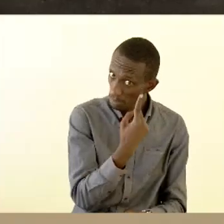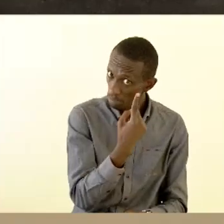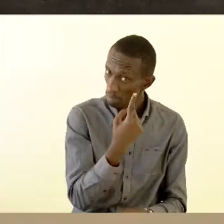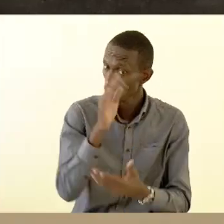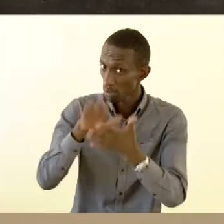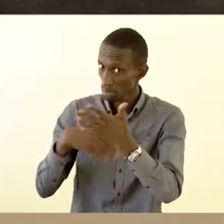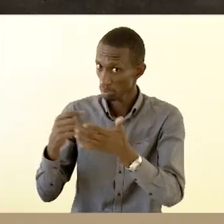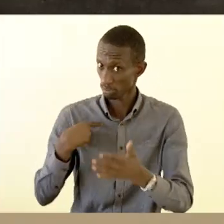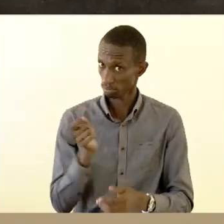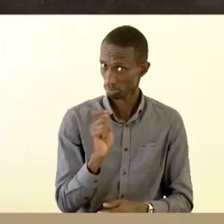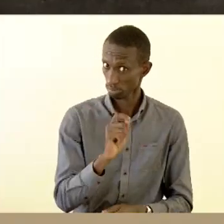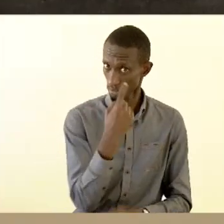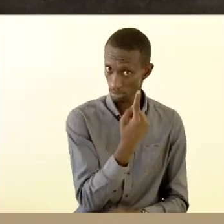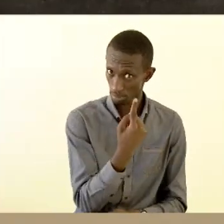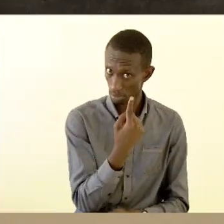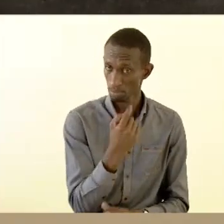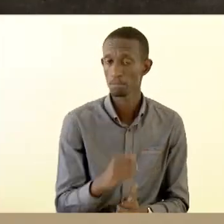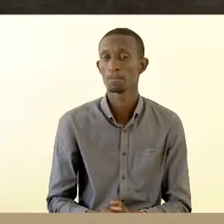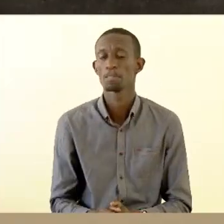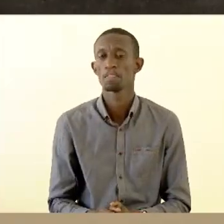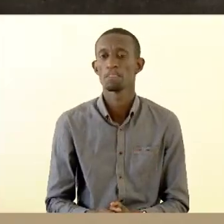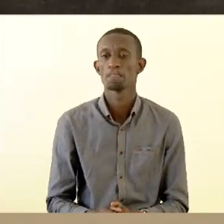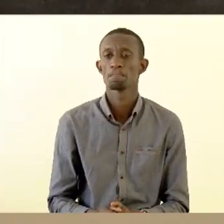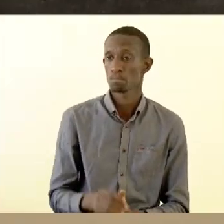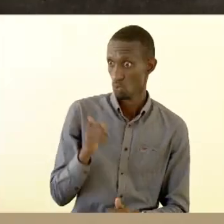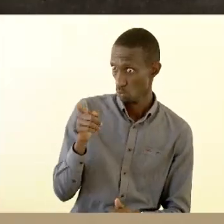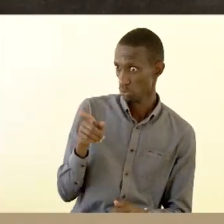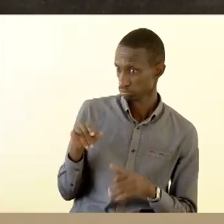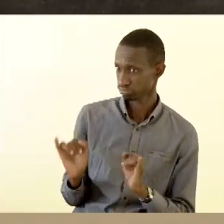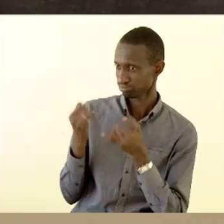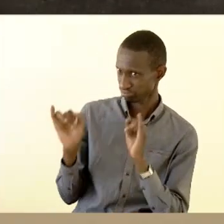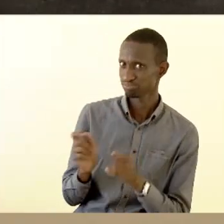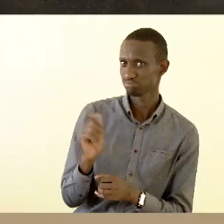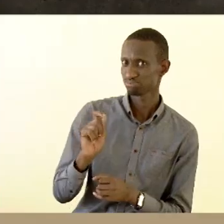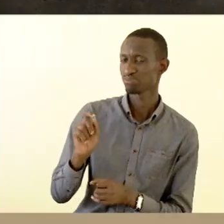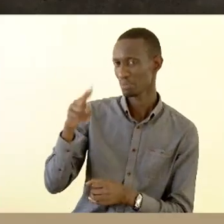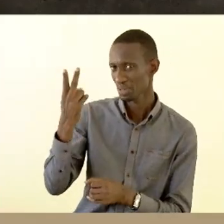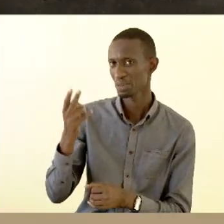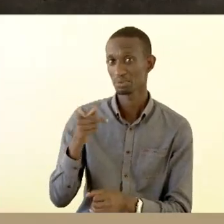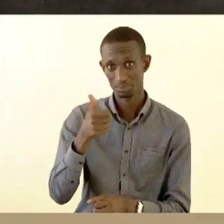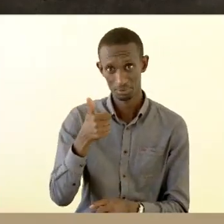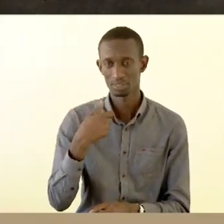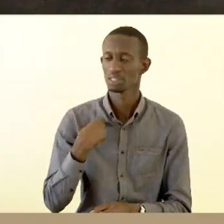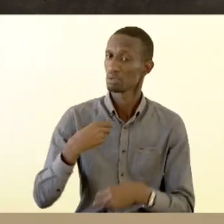particle with its respective properties. You try the second one, and I give you the